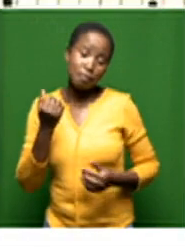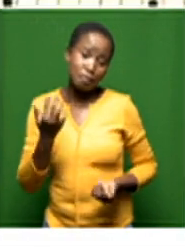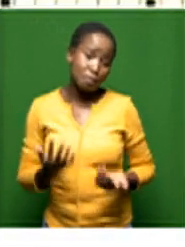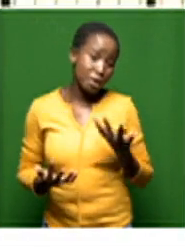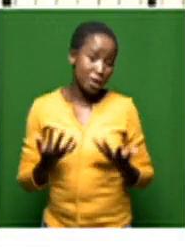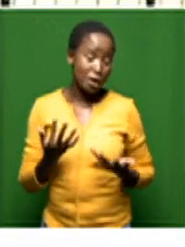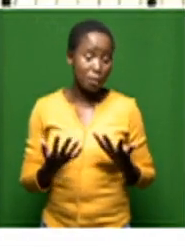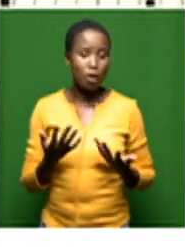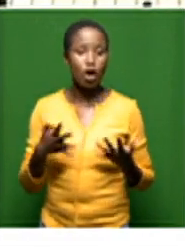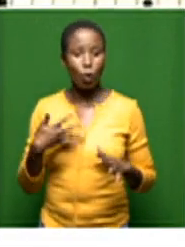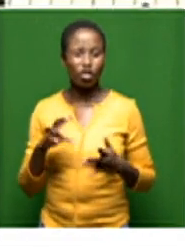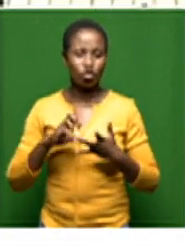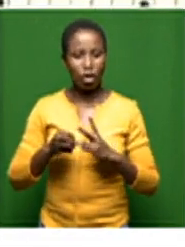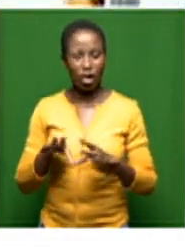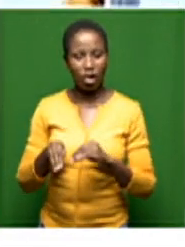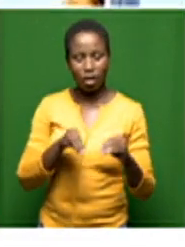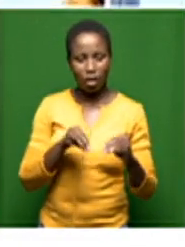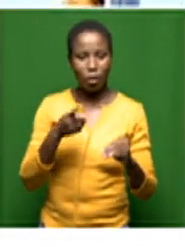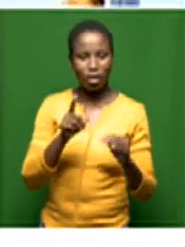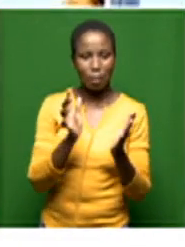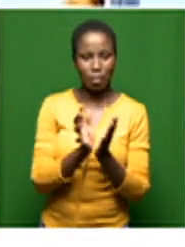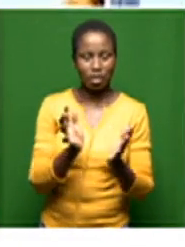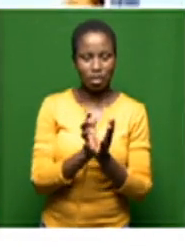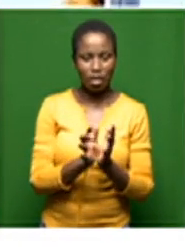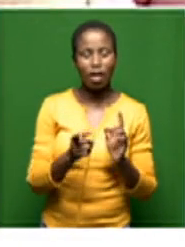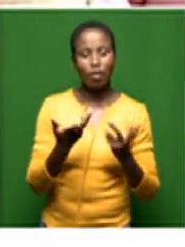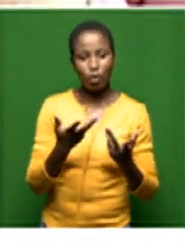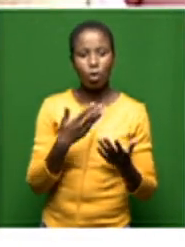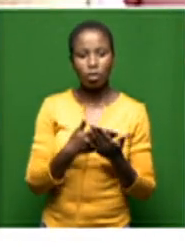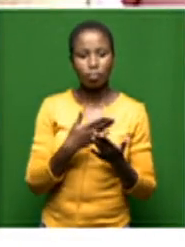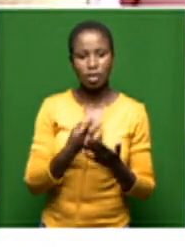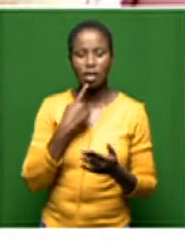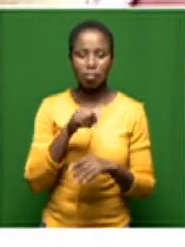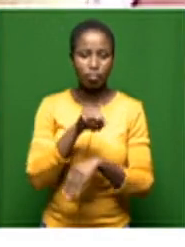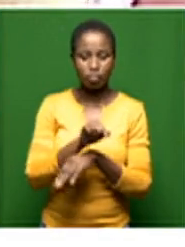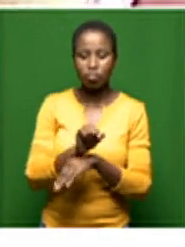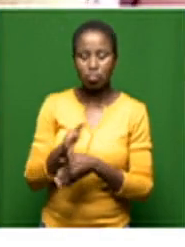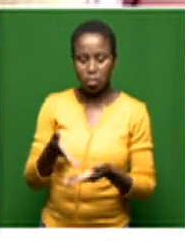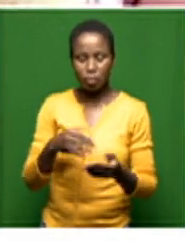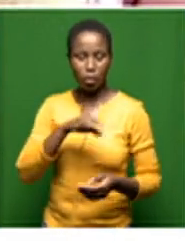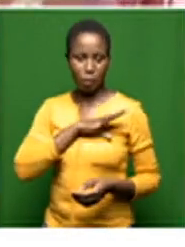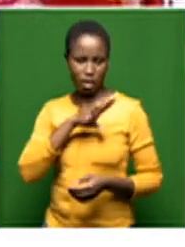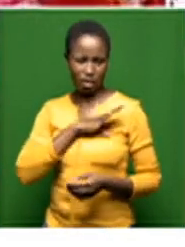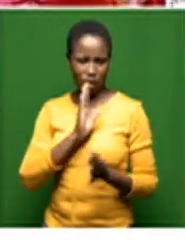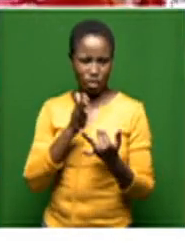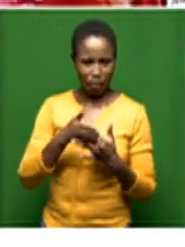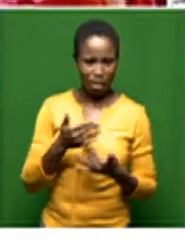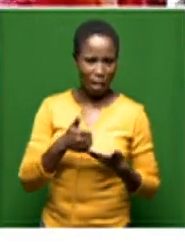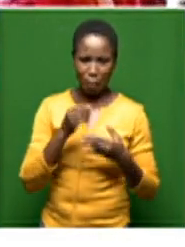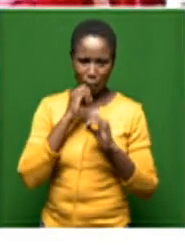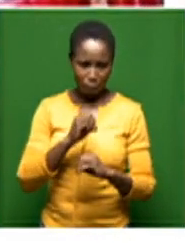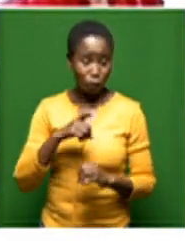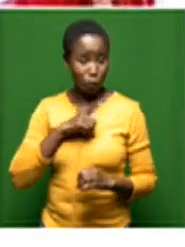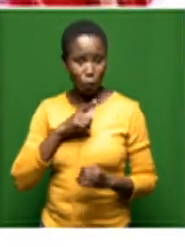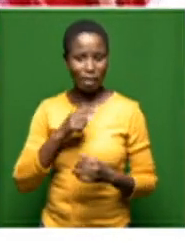preempting the meeting of the Troika, resisting maybe military intervention, because they don't want